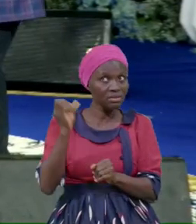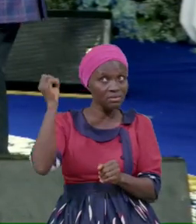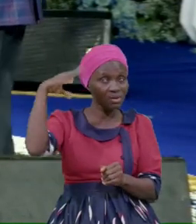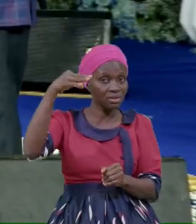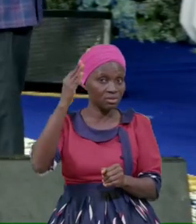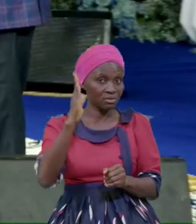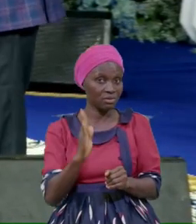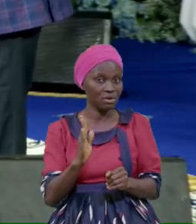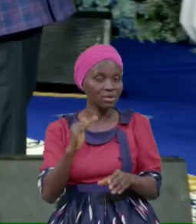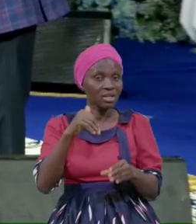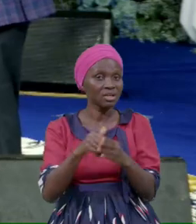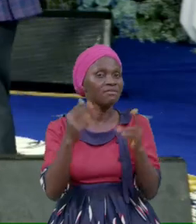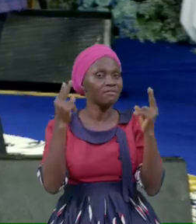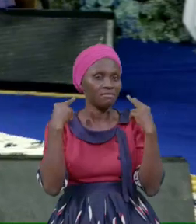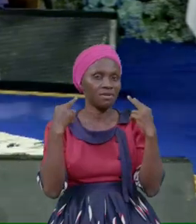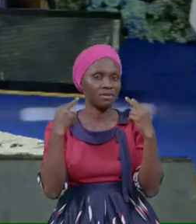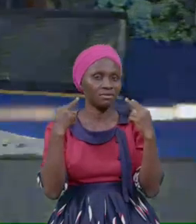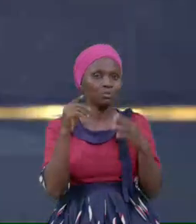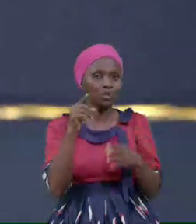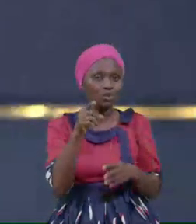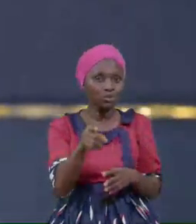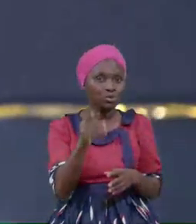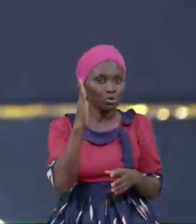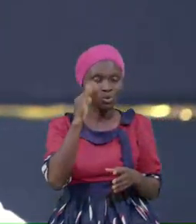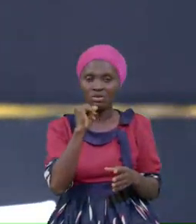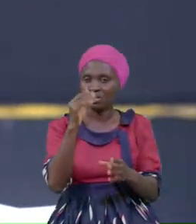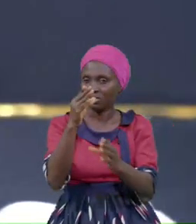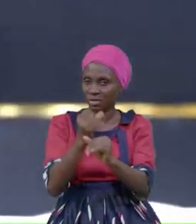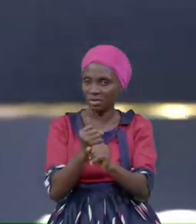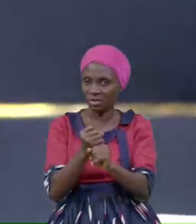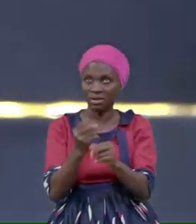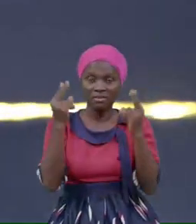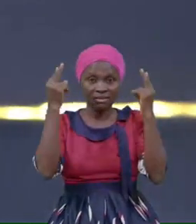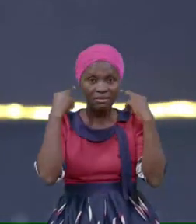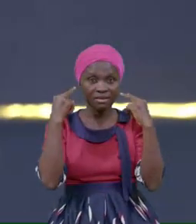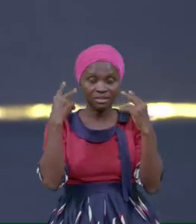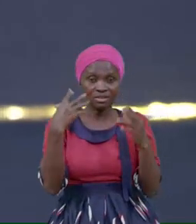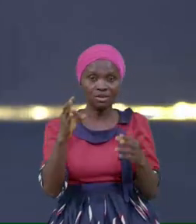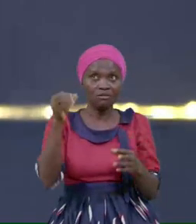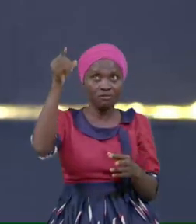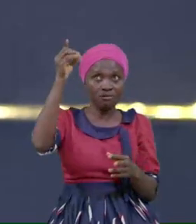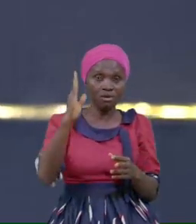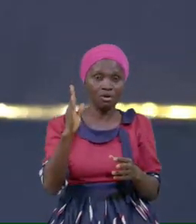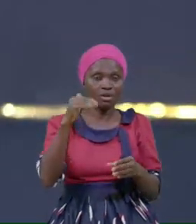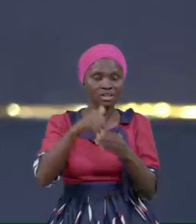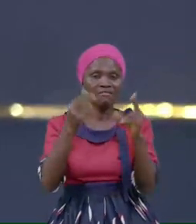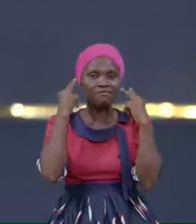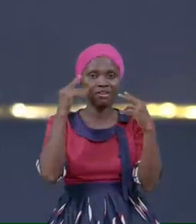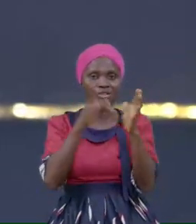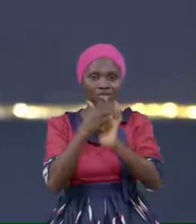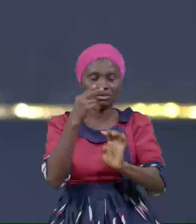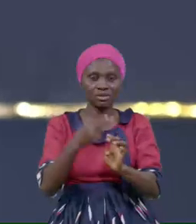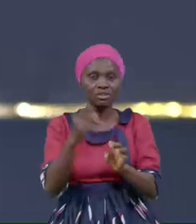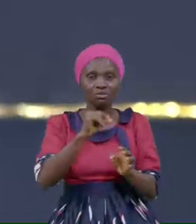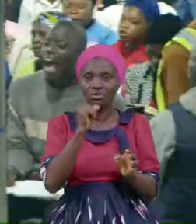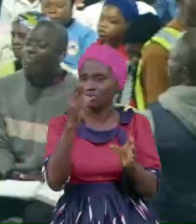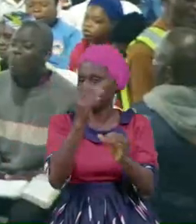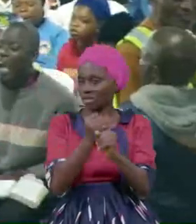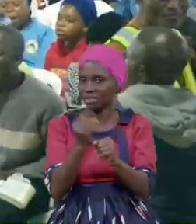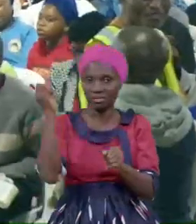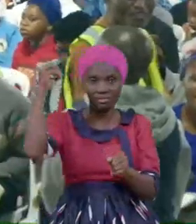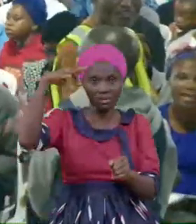You'll not receive the grace of God in vain. That's all the amen I hope I can give.